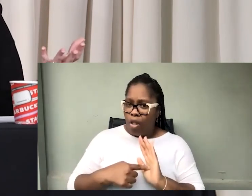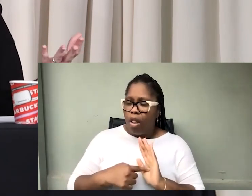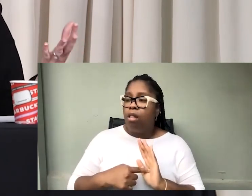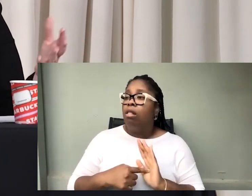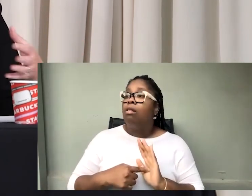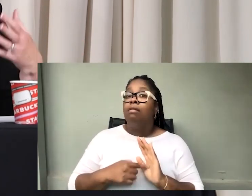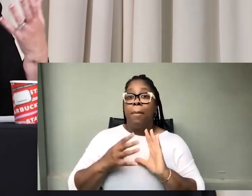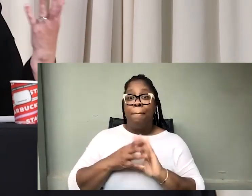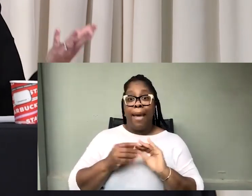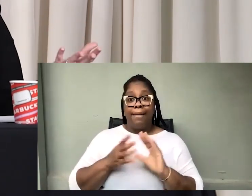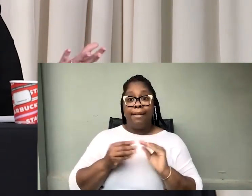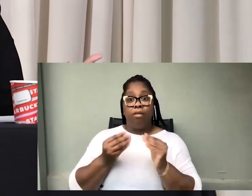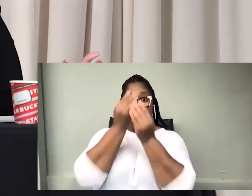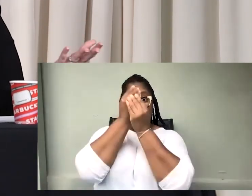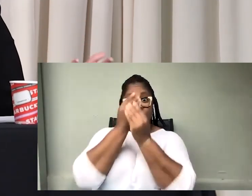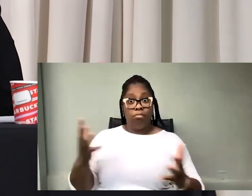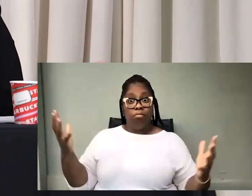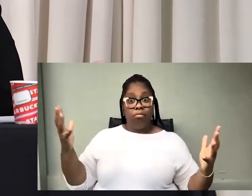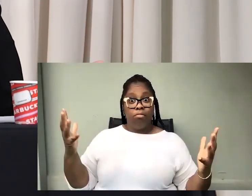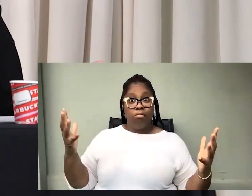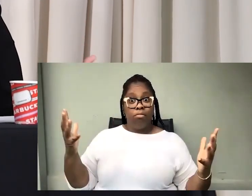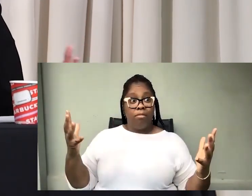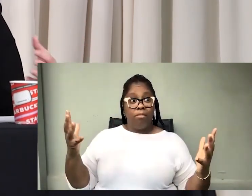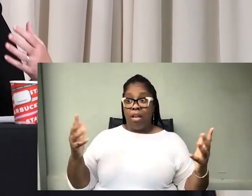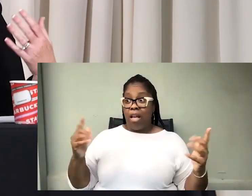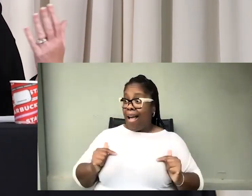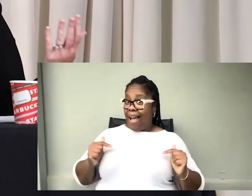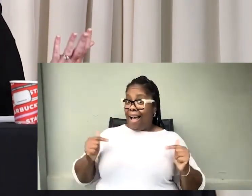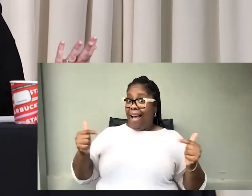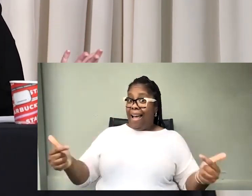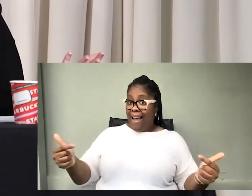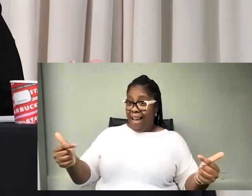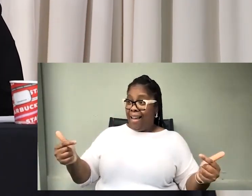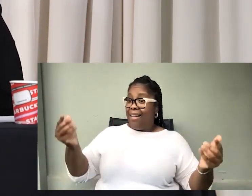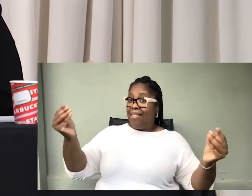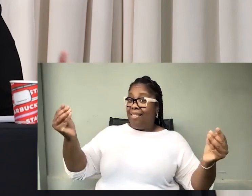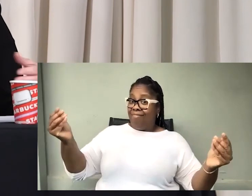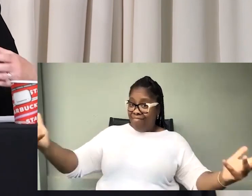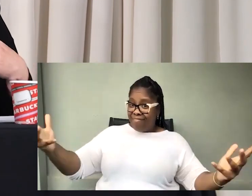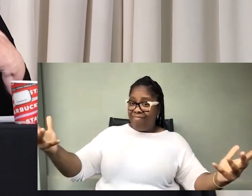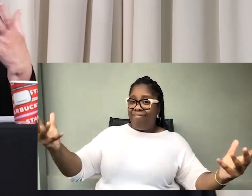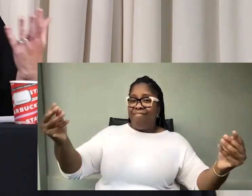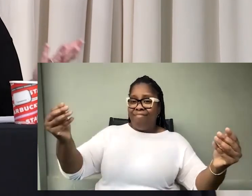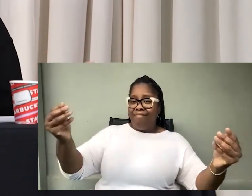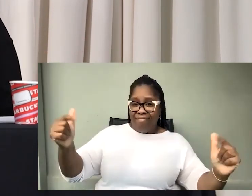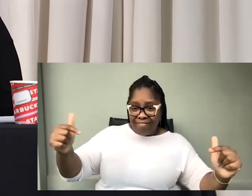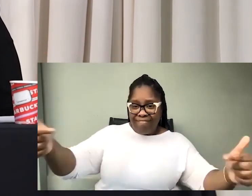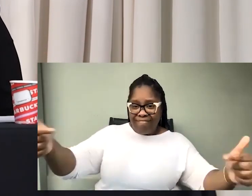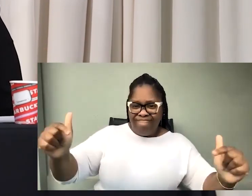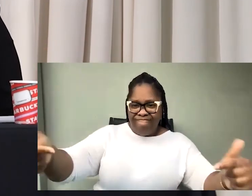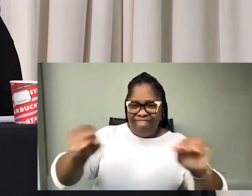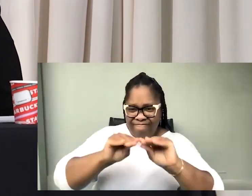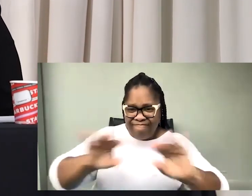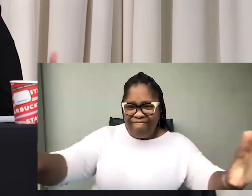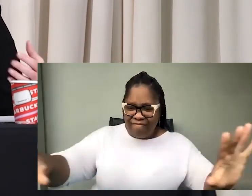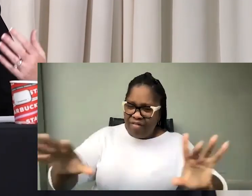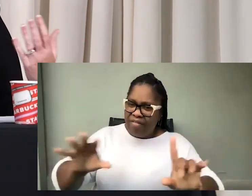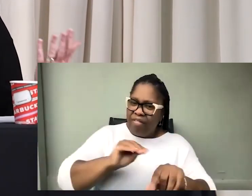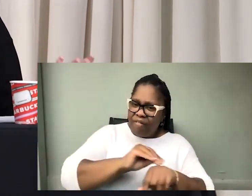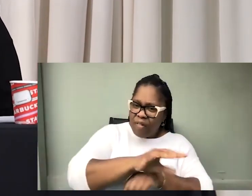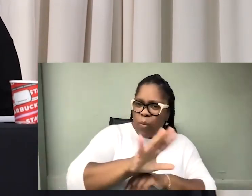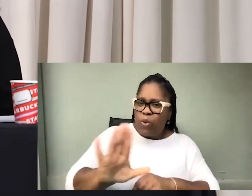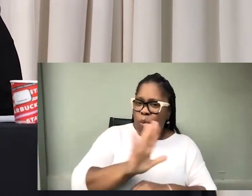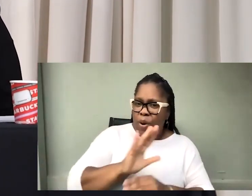the message and now we need others to be our messengers, to take that into your own communities, in your own sphere of influence, and